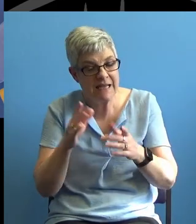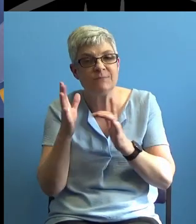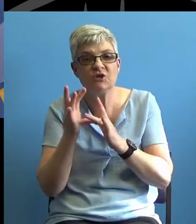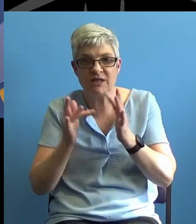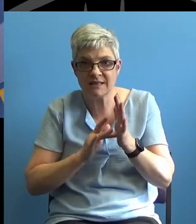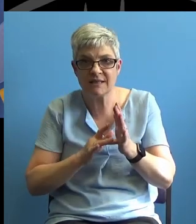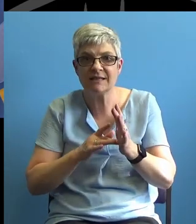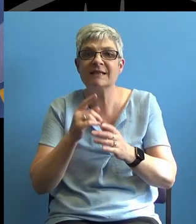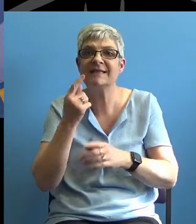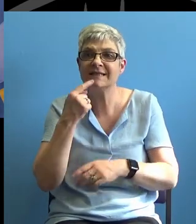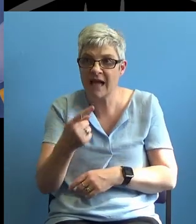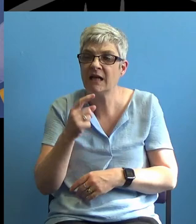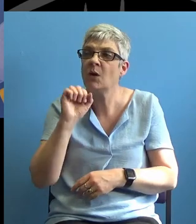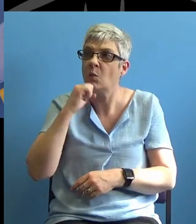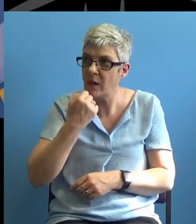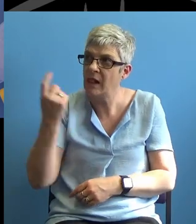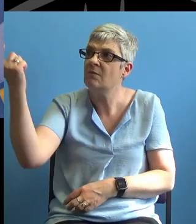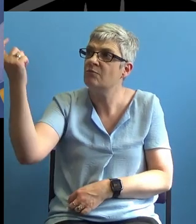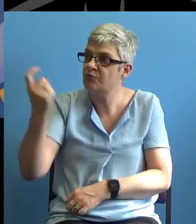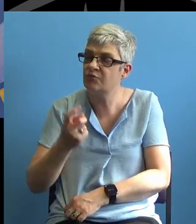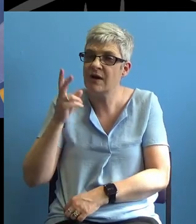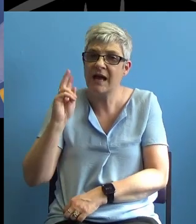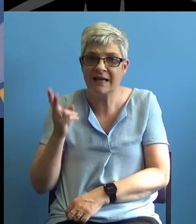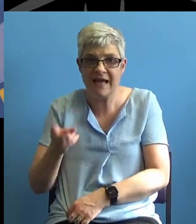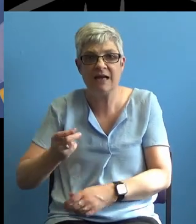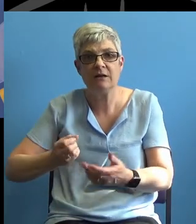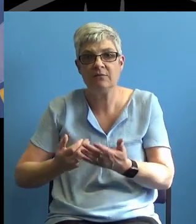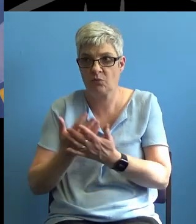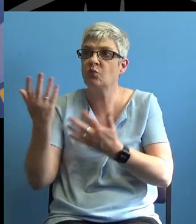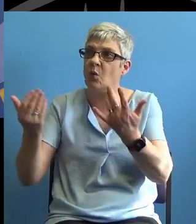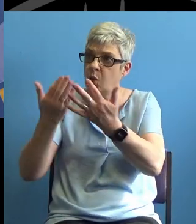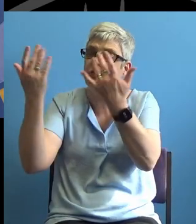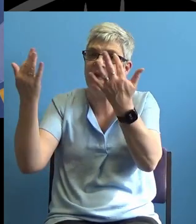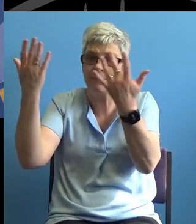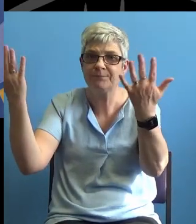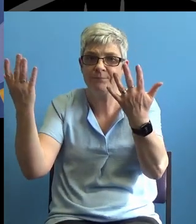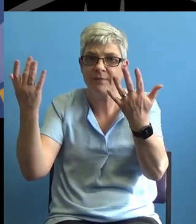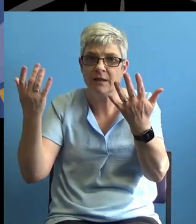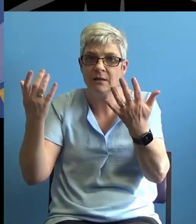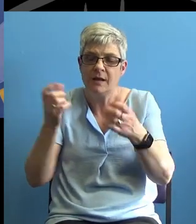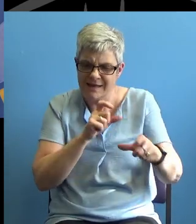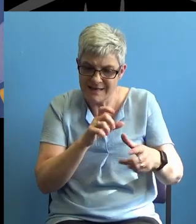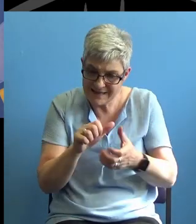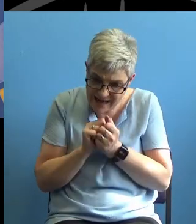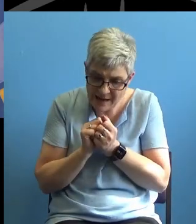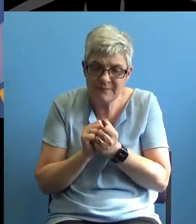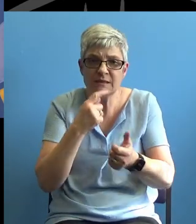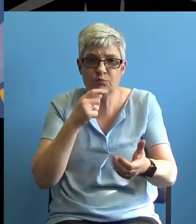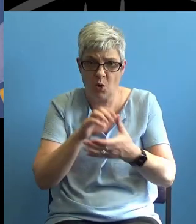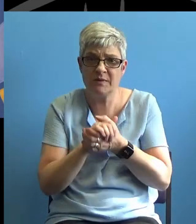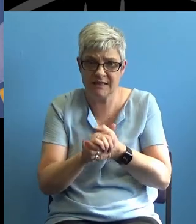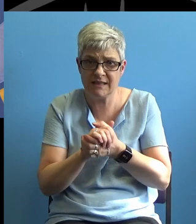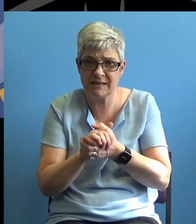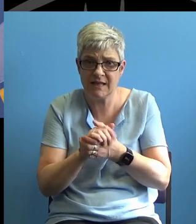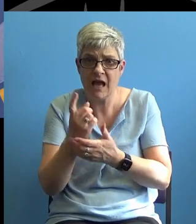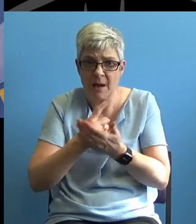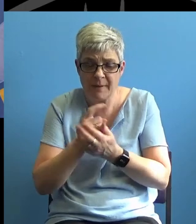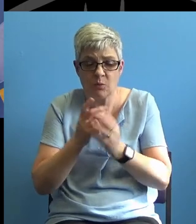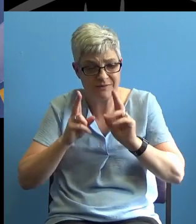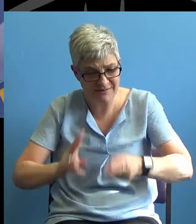said that he would return in glory. And he kept the promises, did he not, about his death and about his